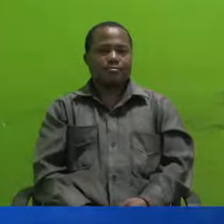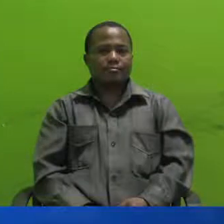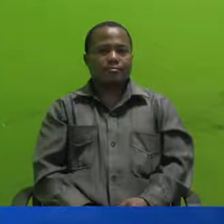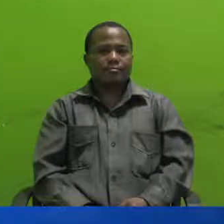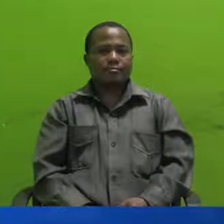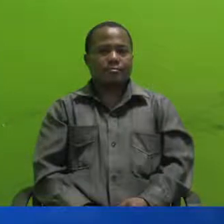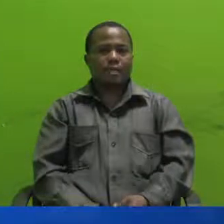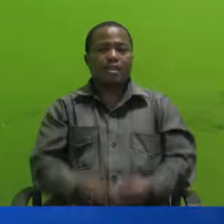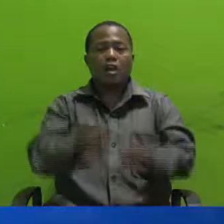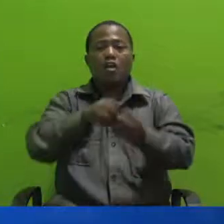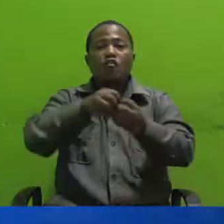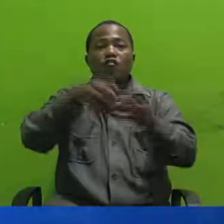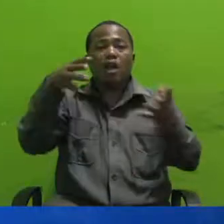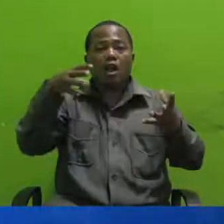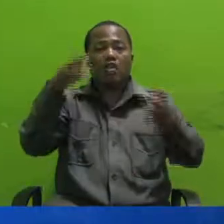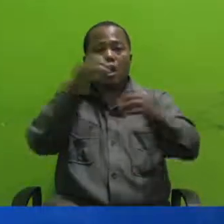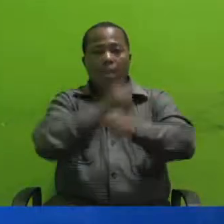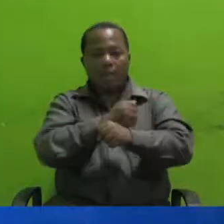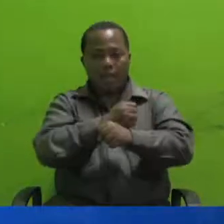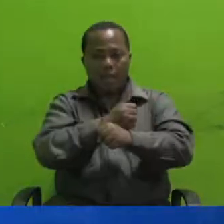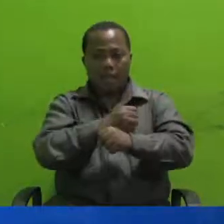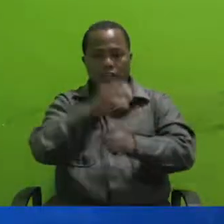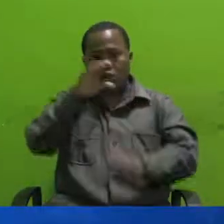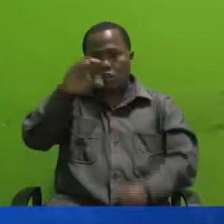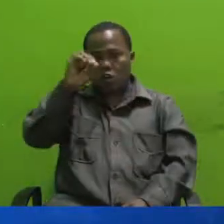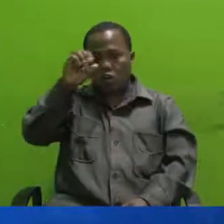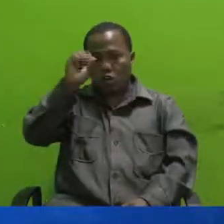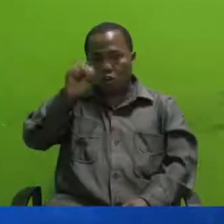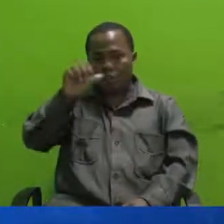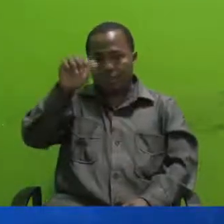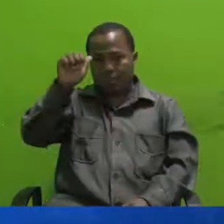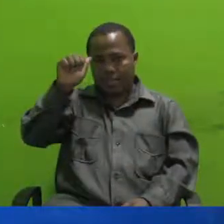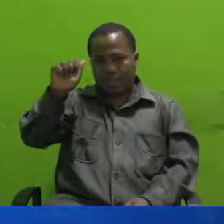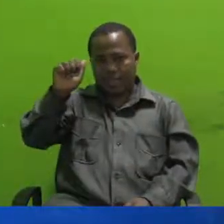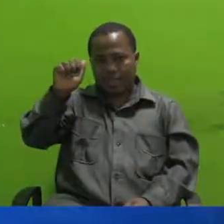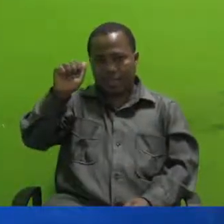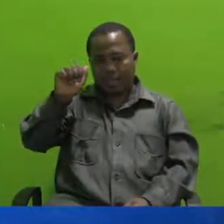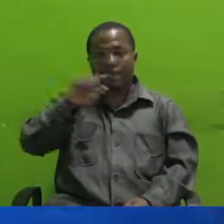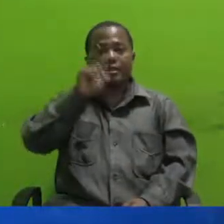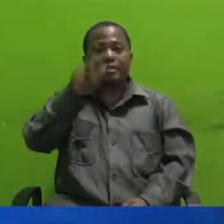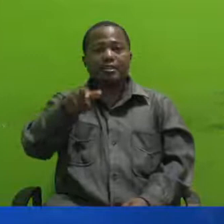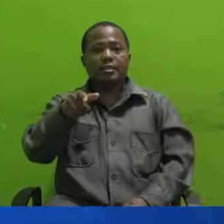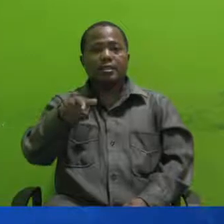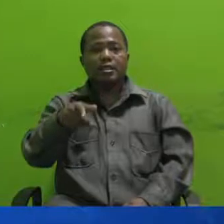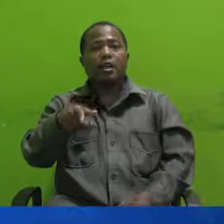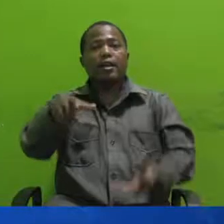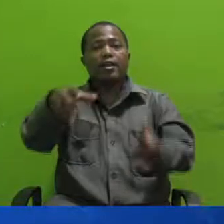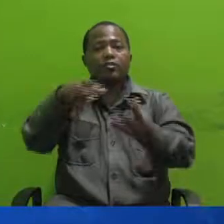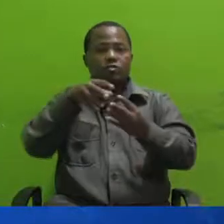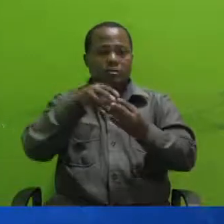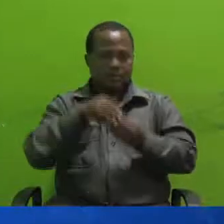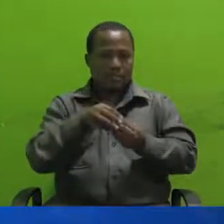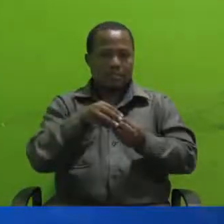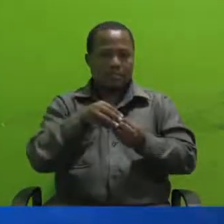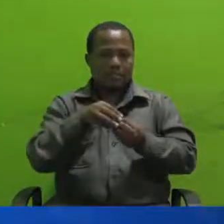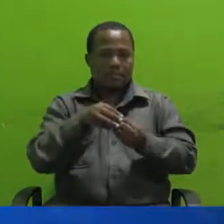cos squared A, but the value obtained here is only cos A, so you have to square it. So it will